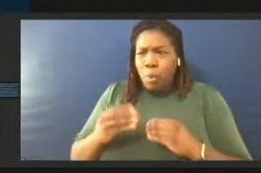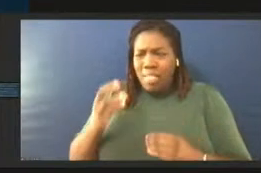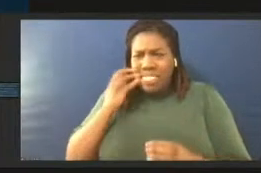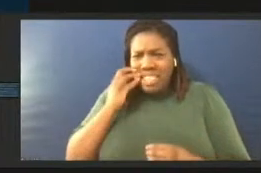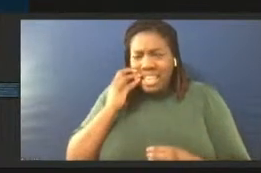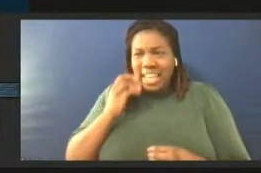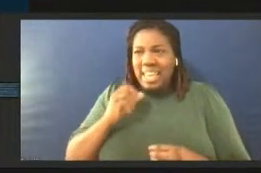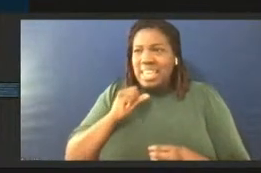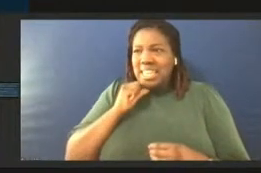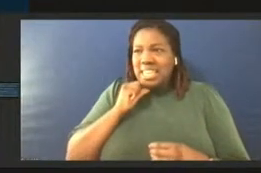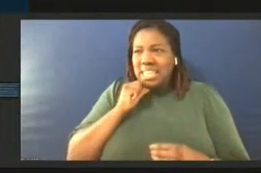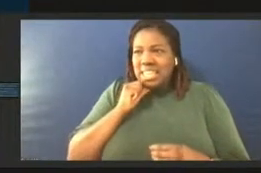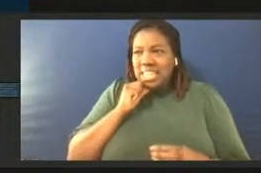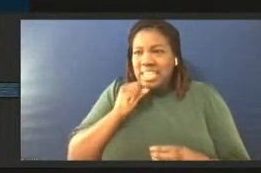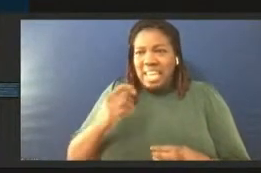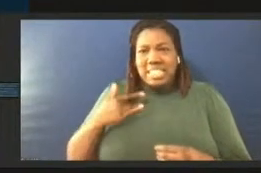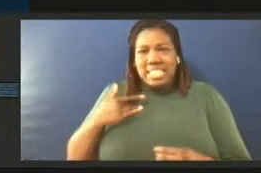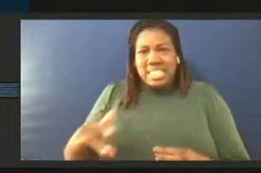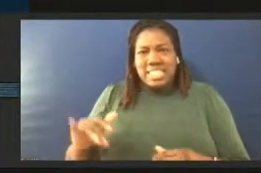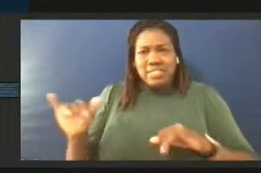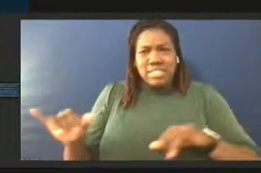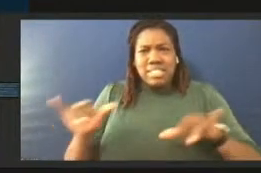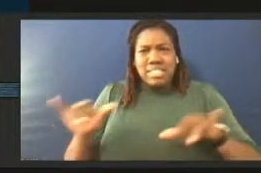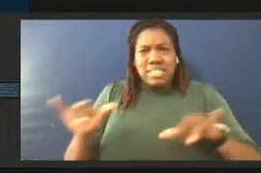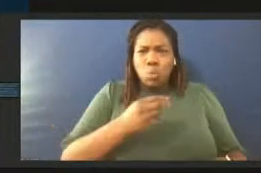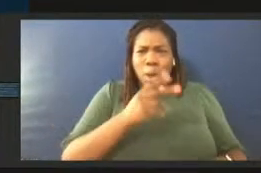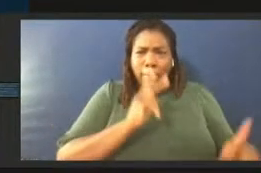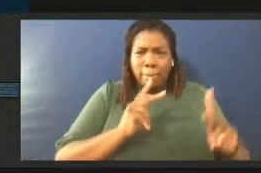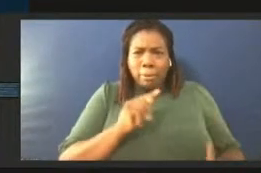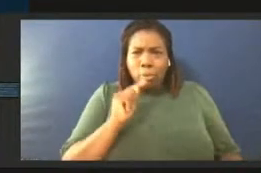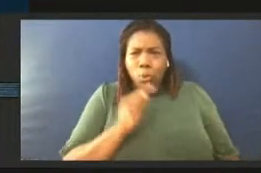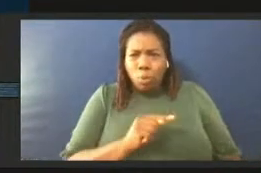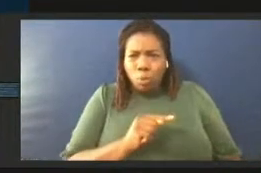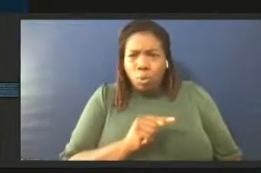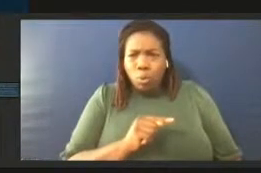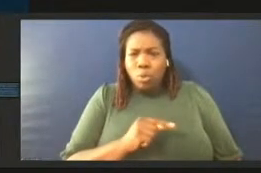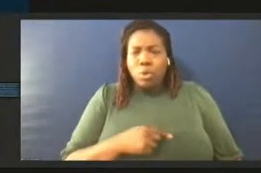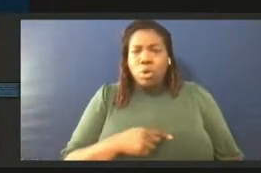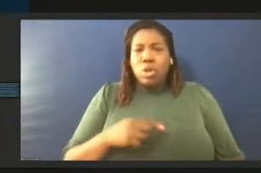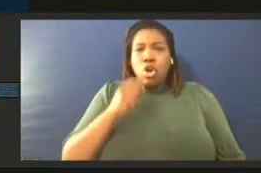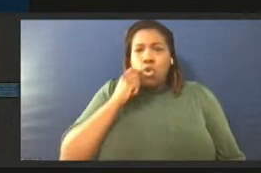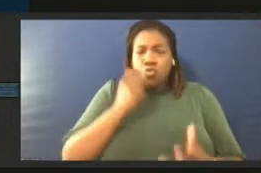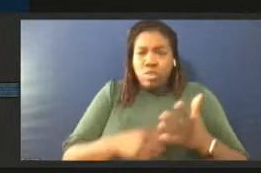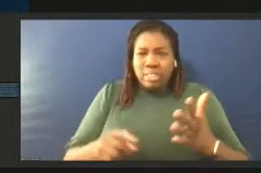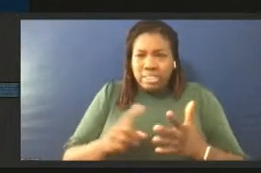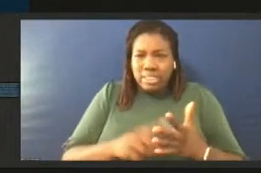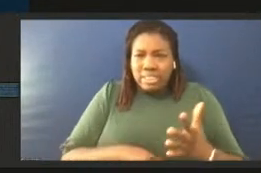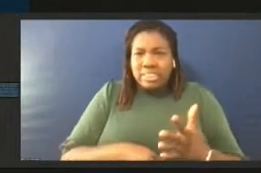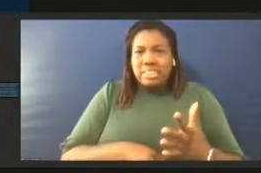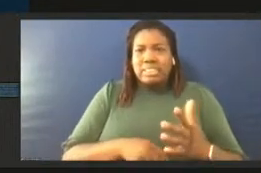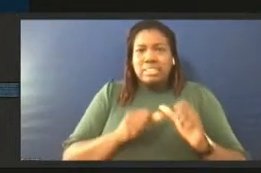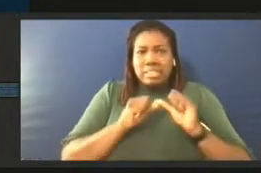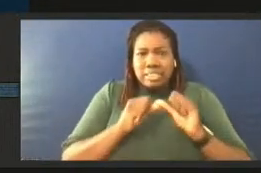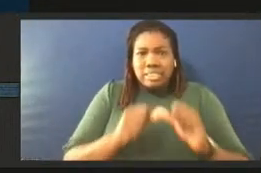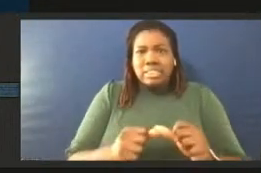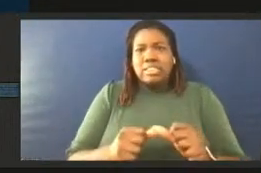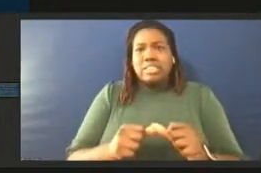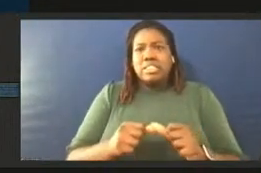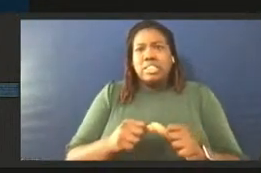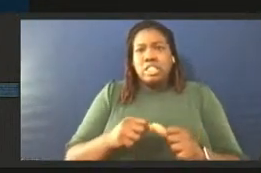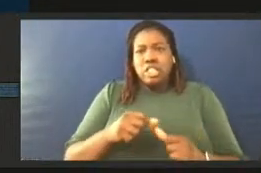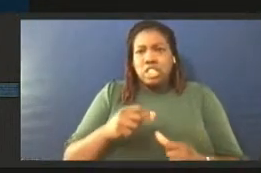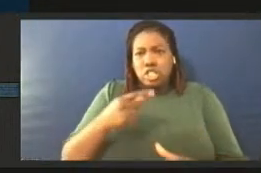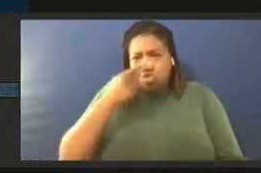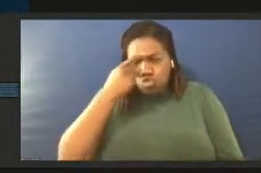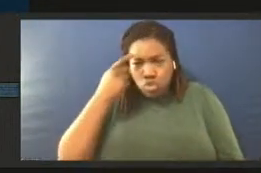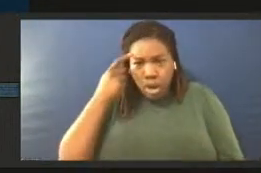people. Look, racism has fostered and maintained trauma and leads to existing in a